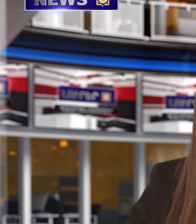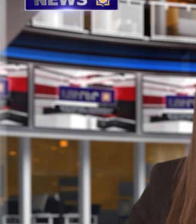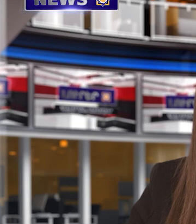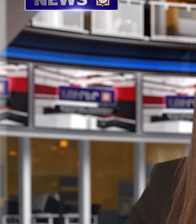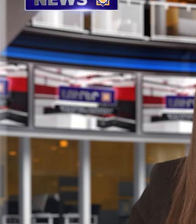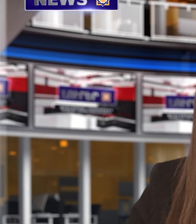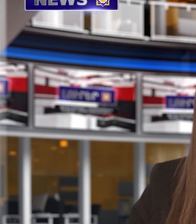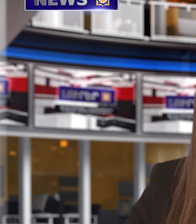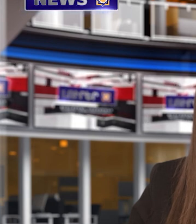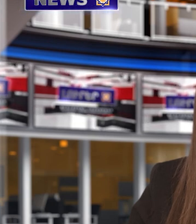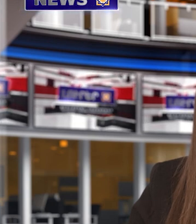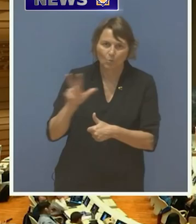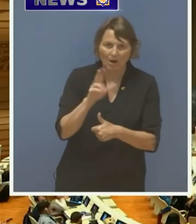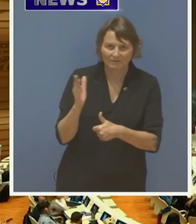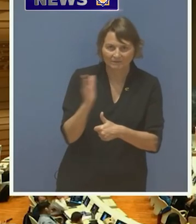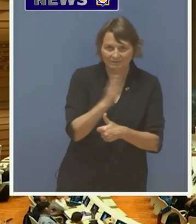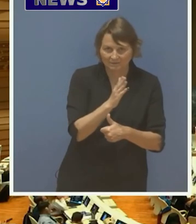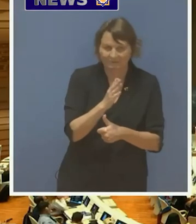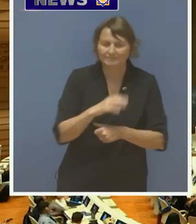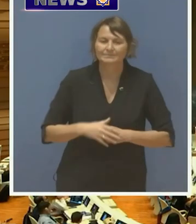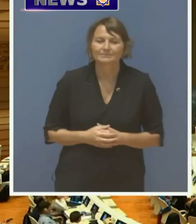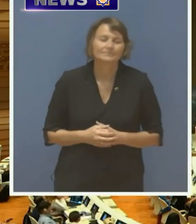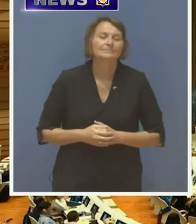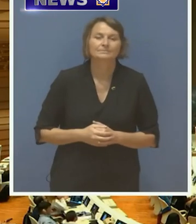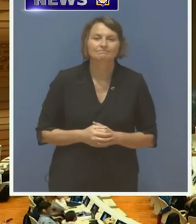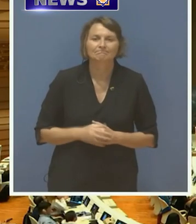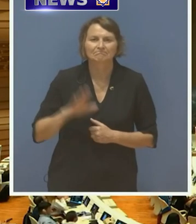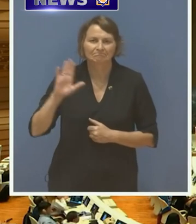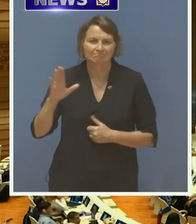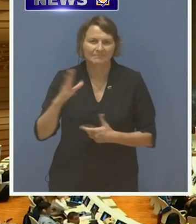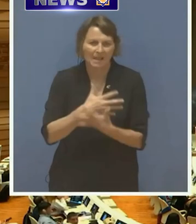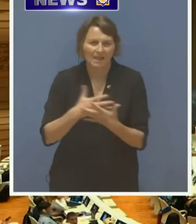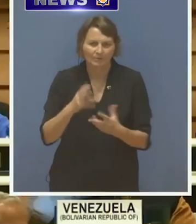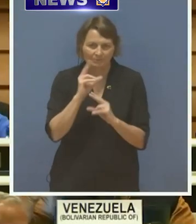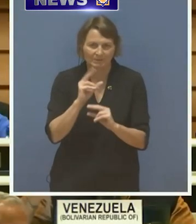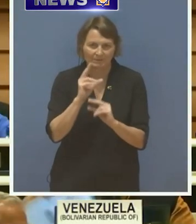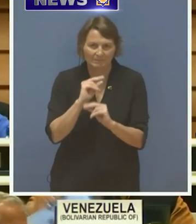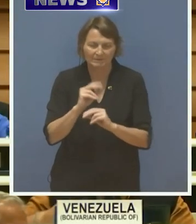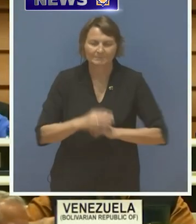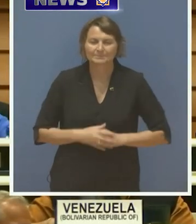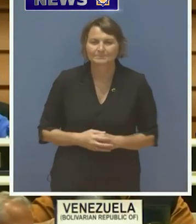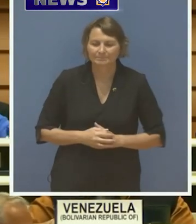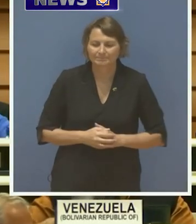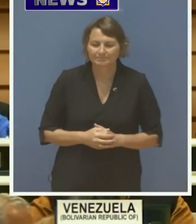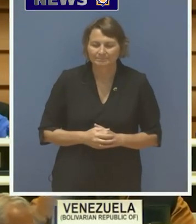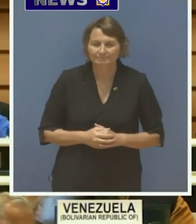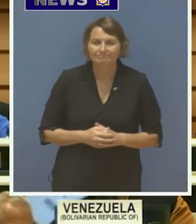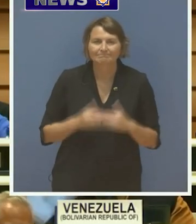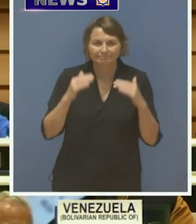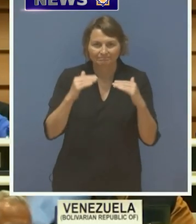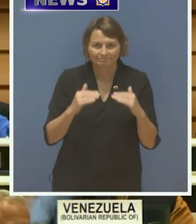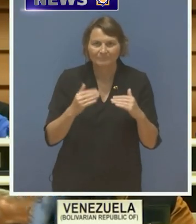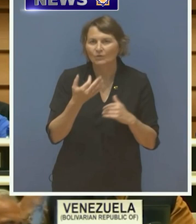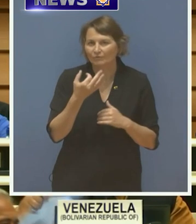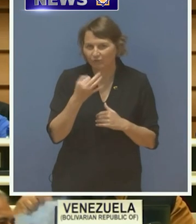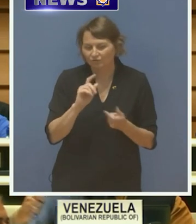of their land for over 100 years? This occupation has severe consequences for the vitality of their language, which is an expression linked